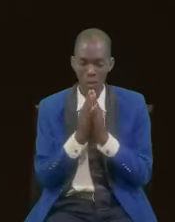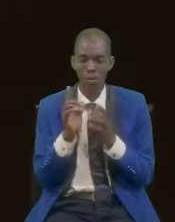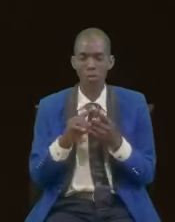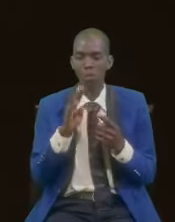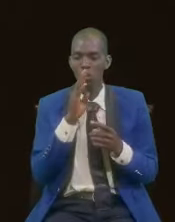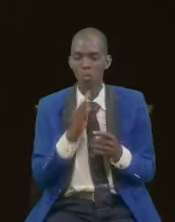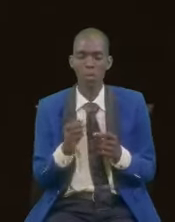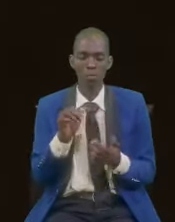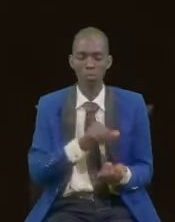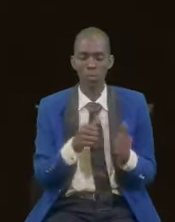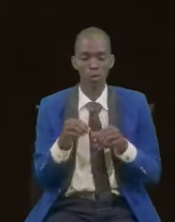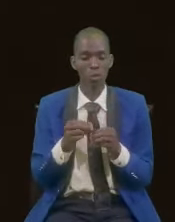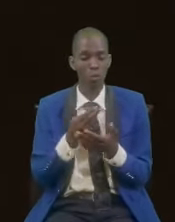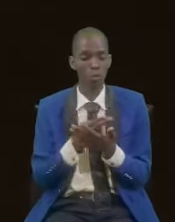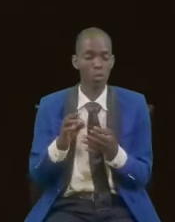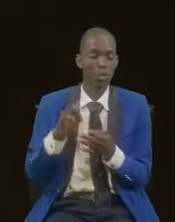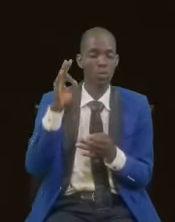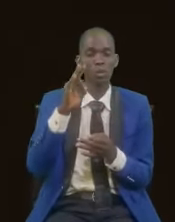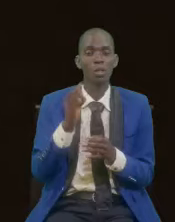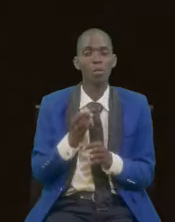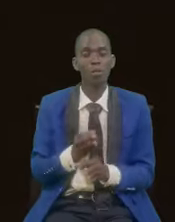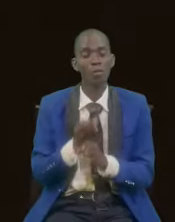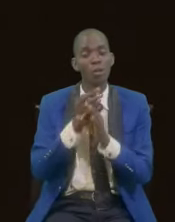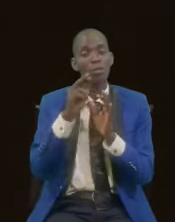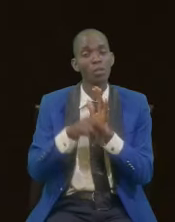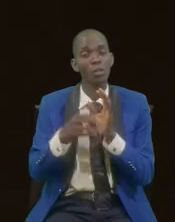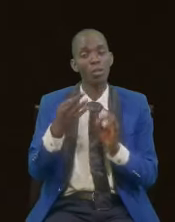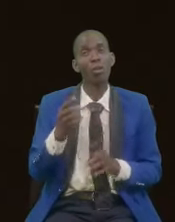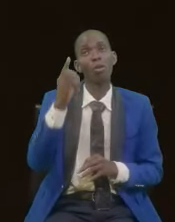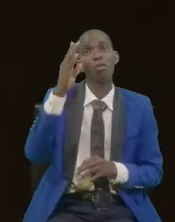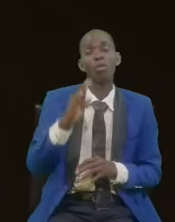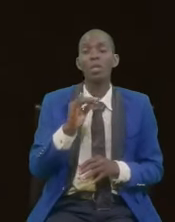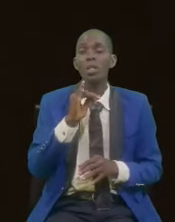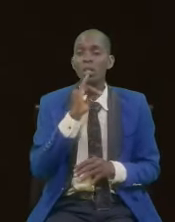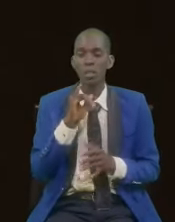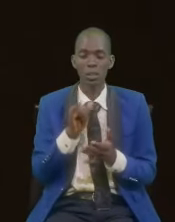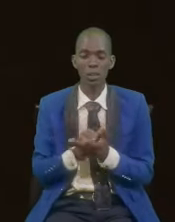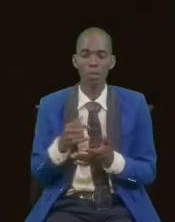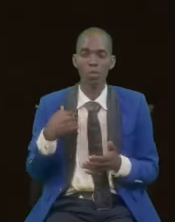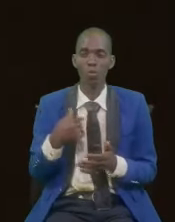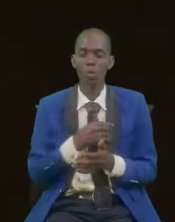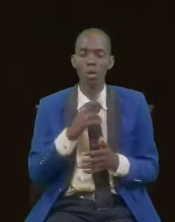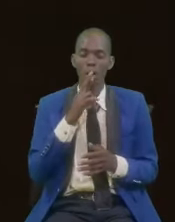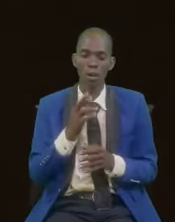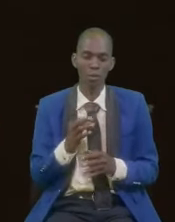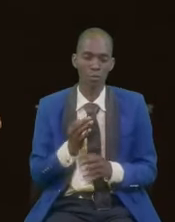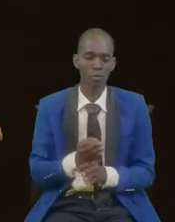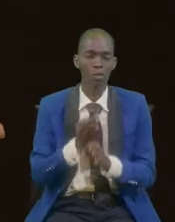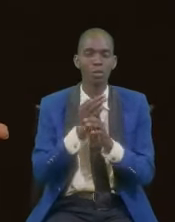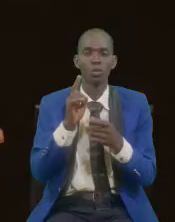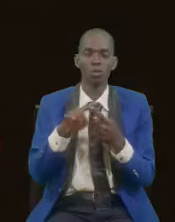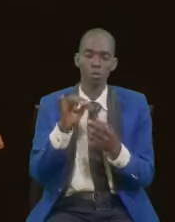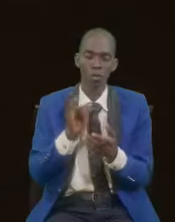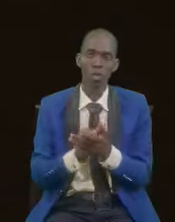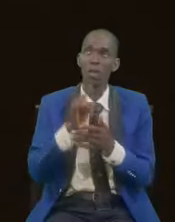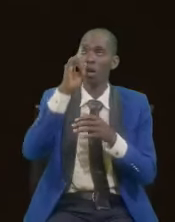Ghost. Faithfulness to God demands we're faithful to that call, we're faithful to that